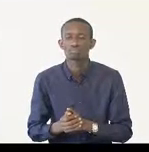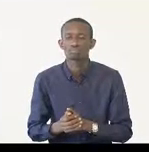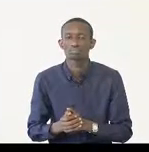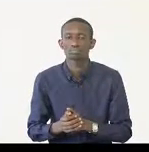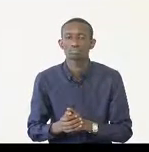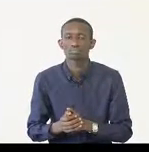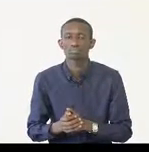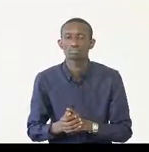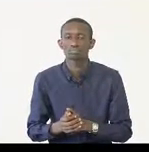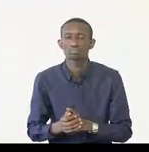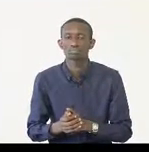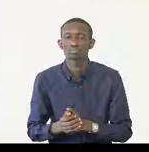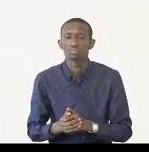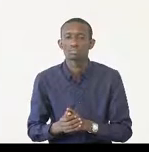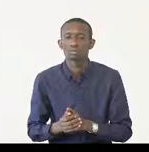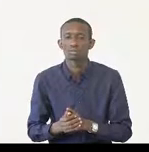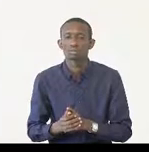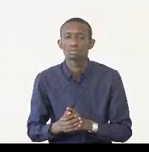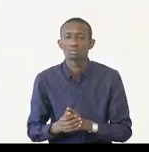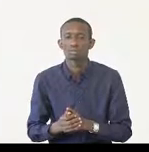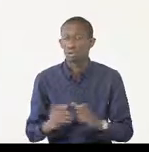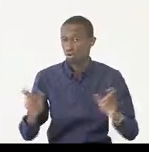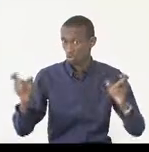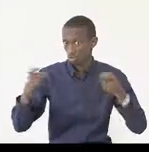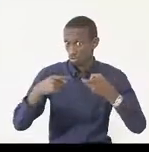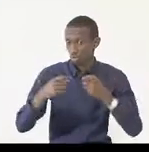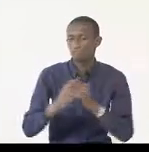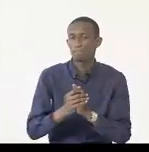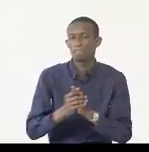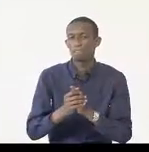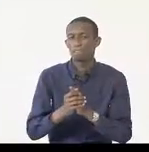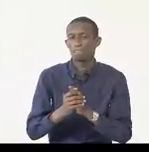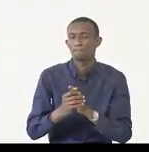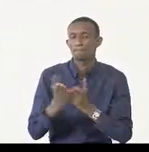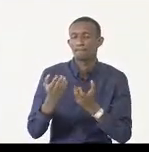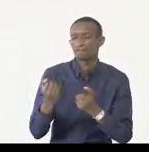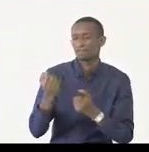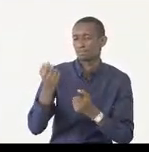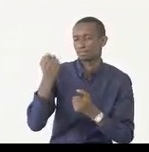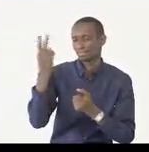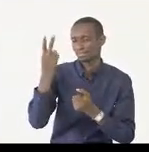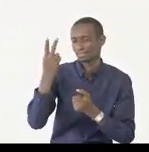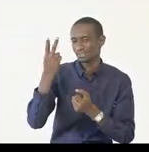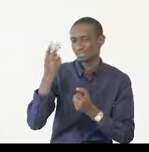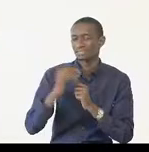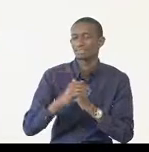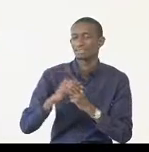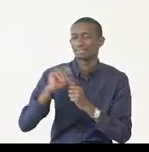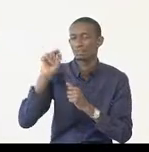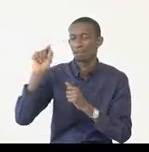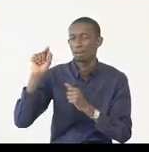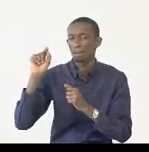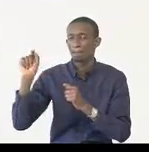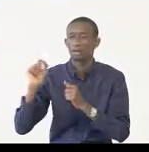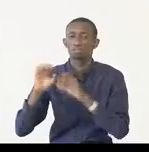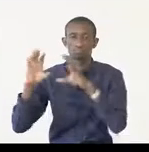axes. So we have a two axes, and whereby one ball is following a y x axis, another